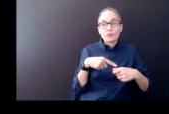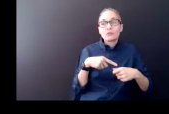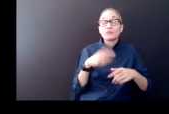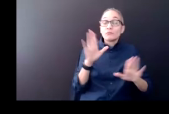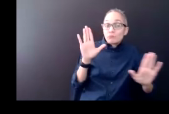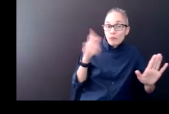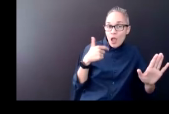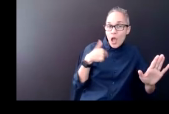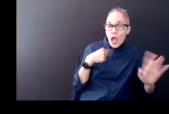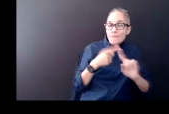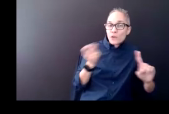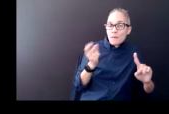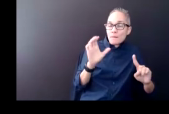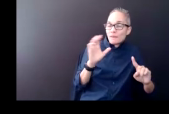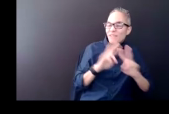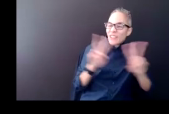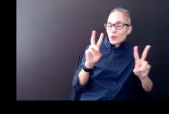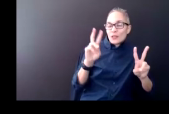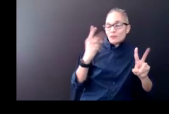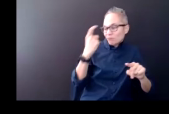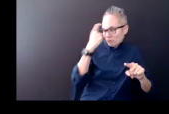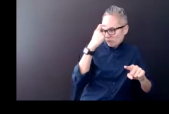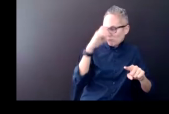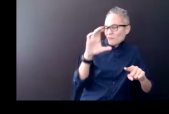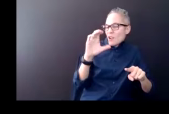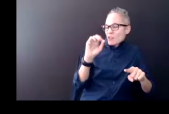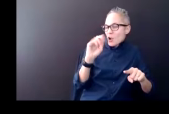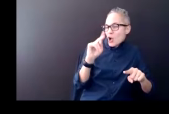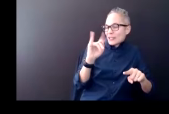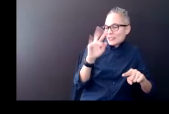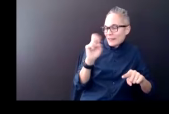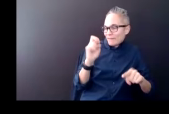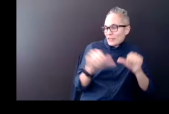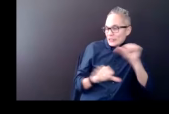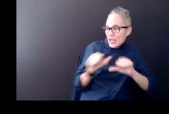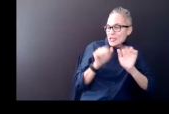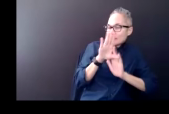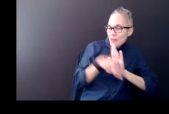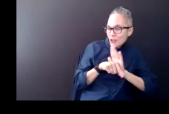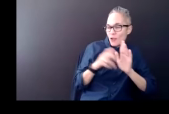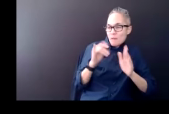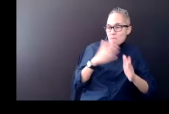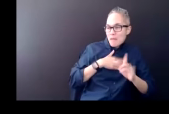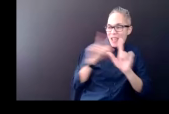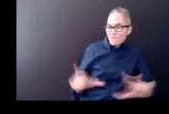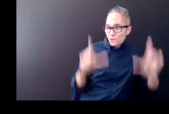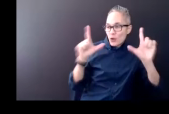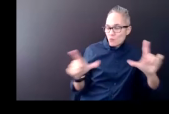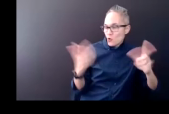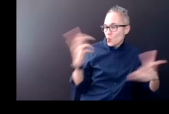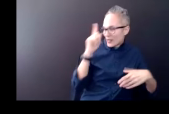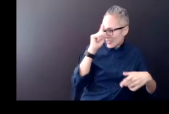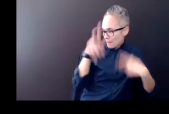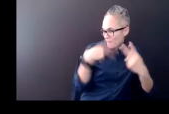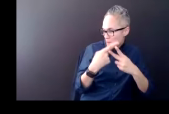from a cognitive science background, so I think about like cognitive frameworks, that how we, what kind of mental processes we